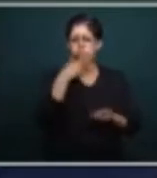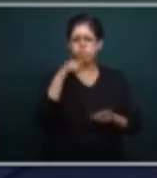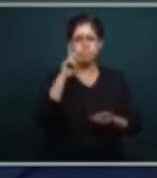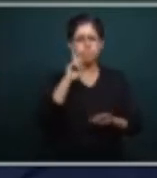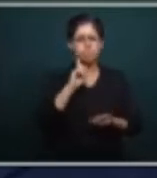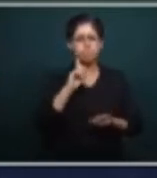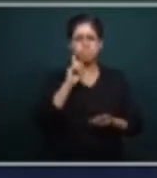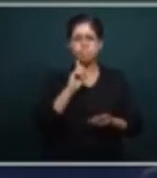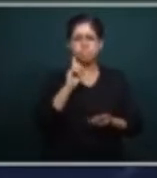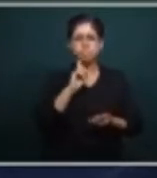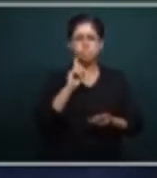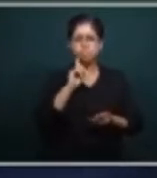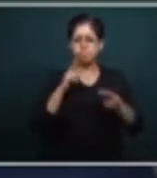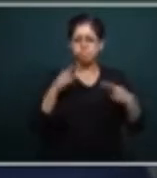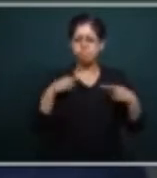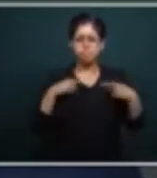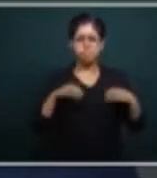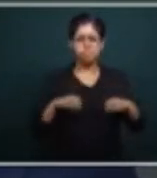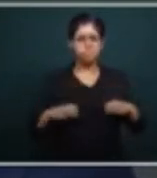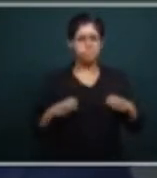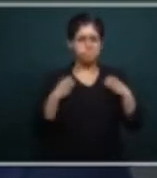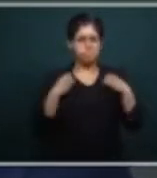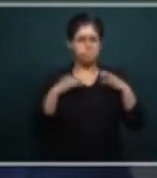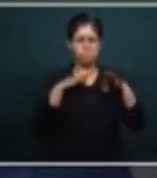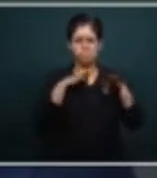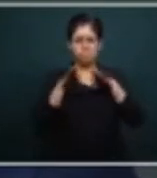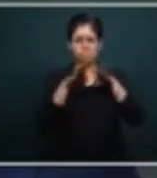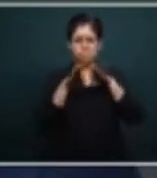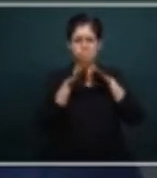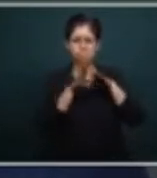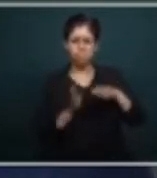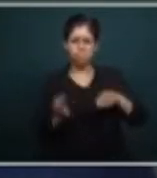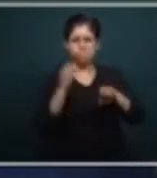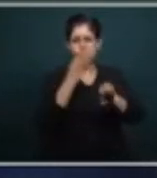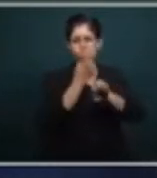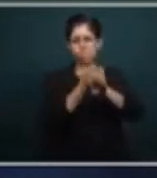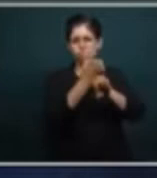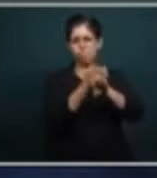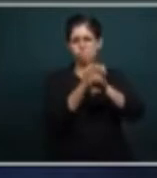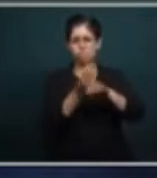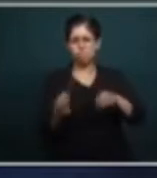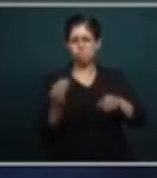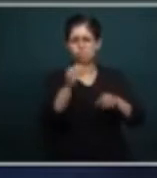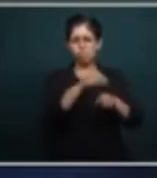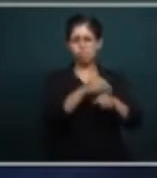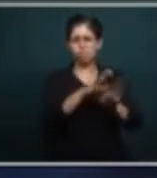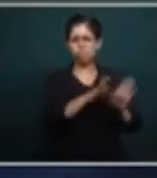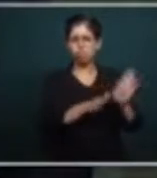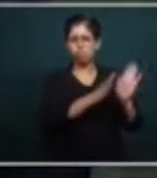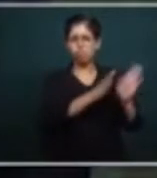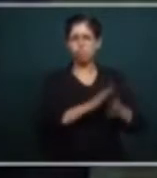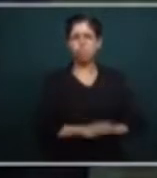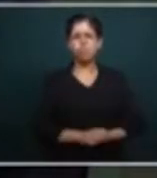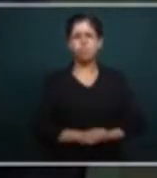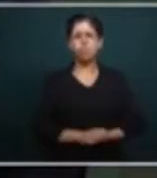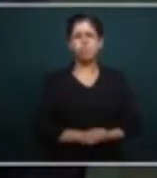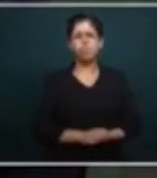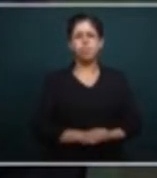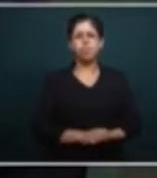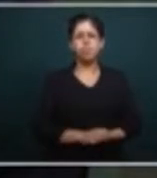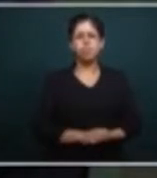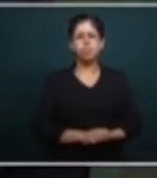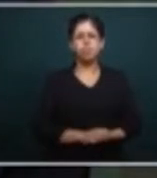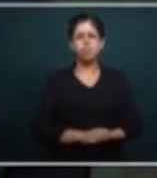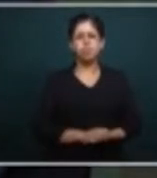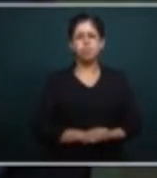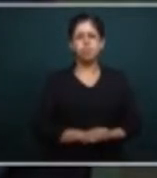our citizens that live and work in the U.S. and as also it